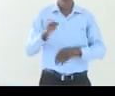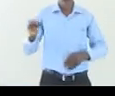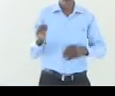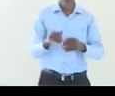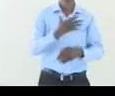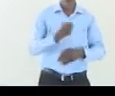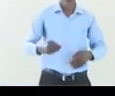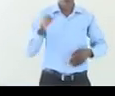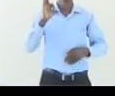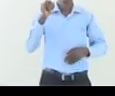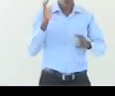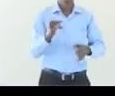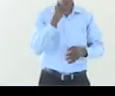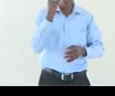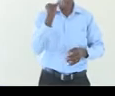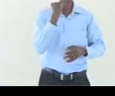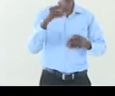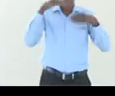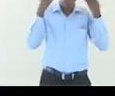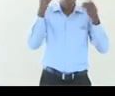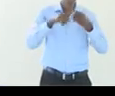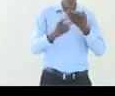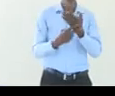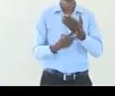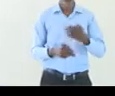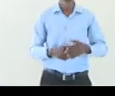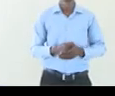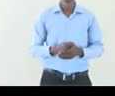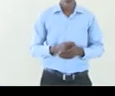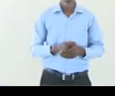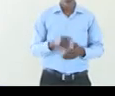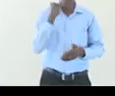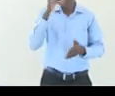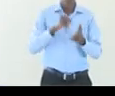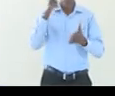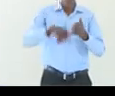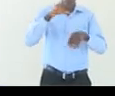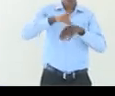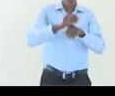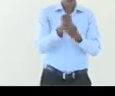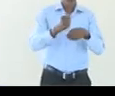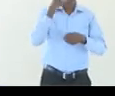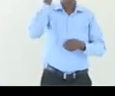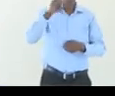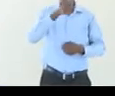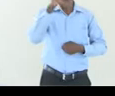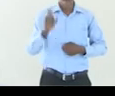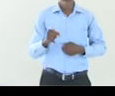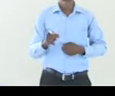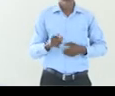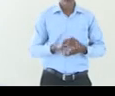Well, some of them make a mistake. They bring comedian who comes and uses the pastor. It is the pastor he uses